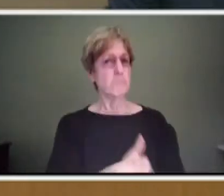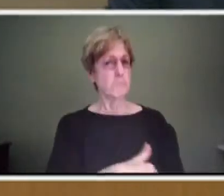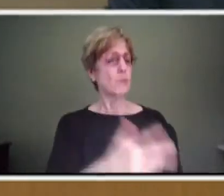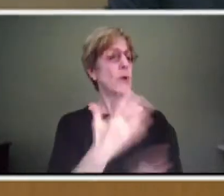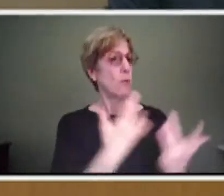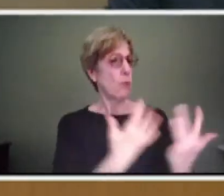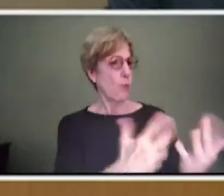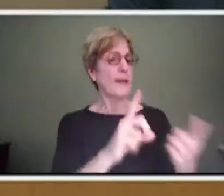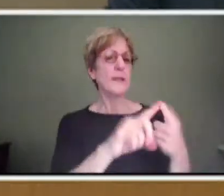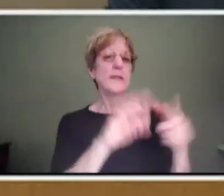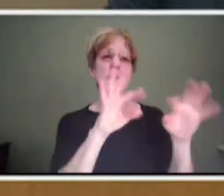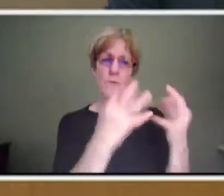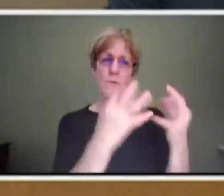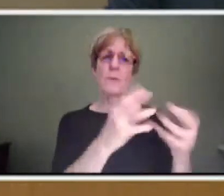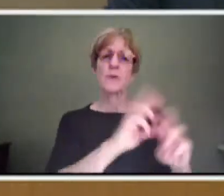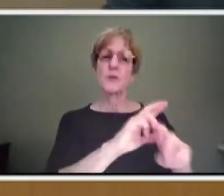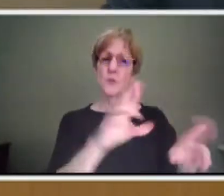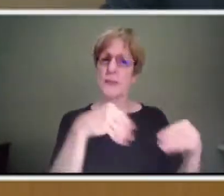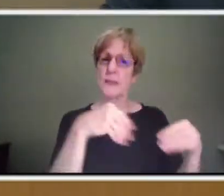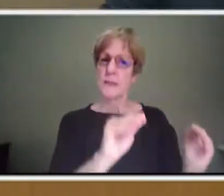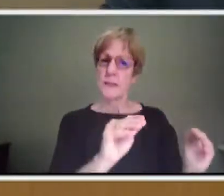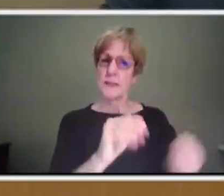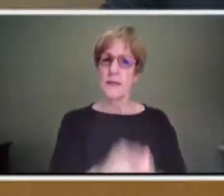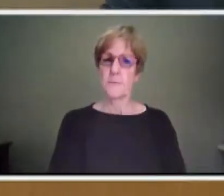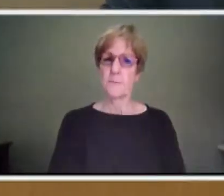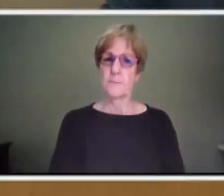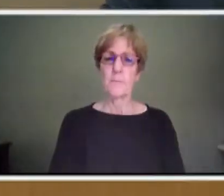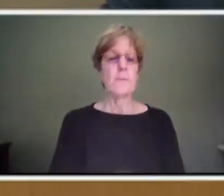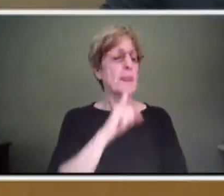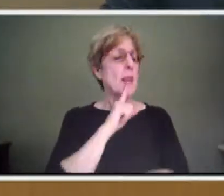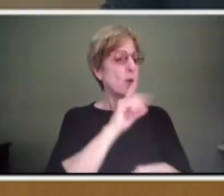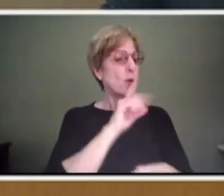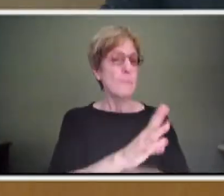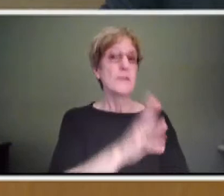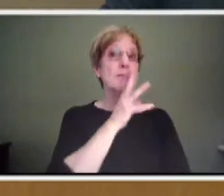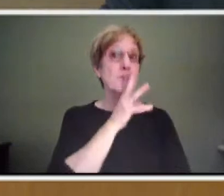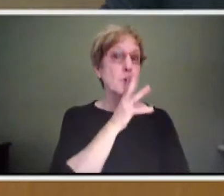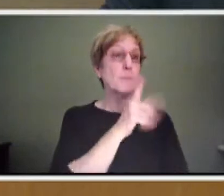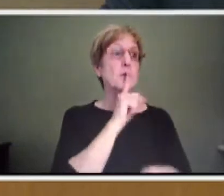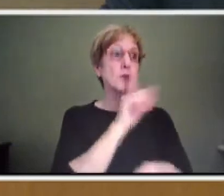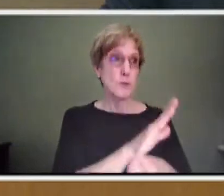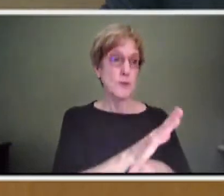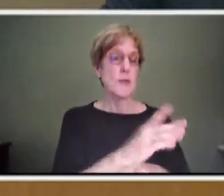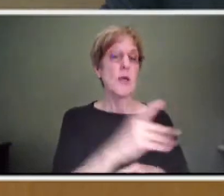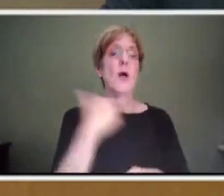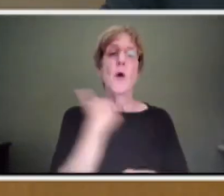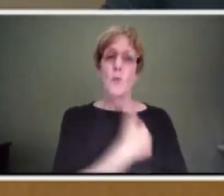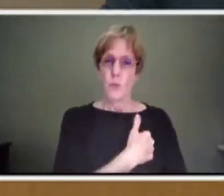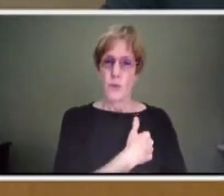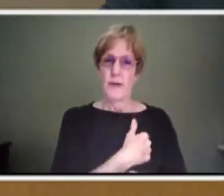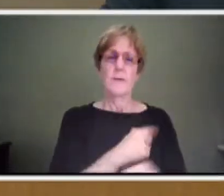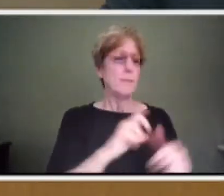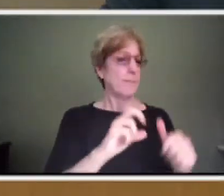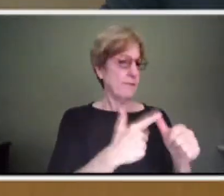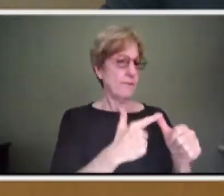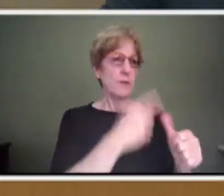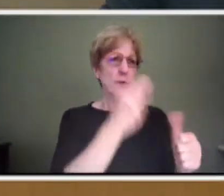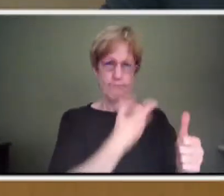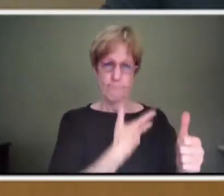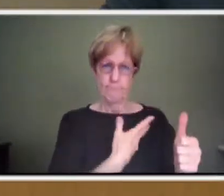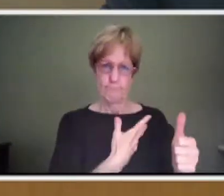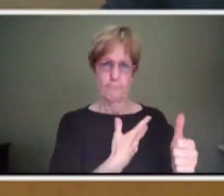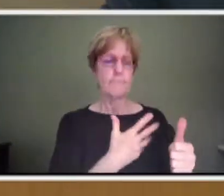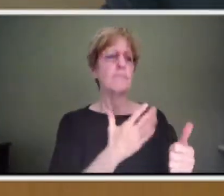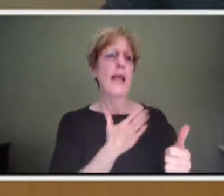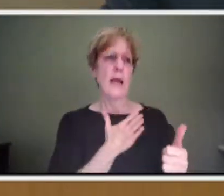when the family was ready to sell. We were given assurances, verbal assurances, that we would be the first to know, and willingness to sell